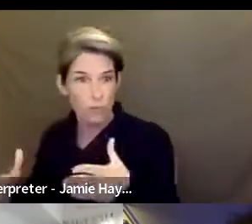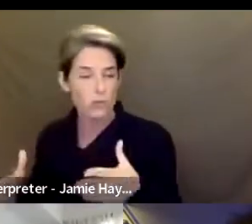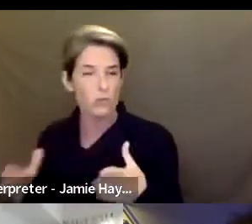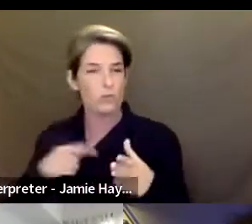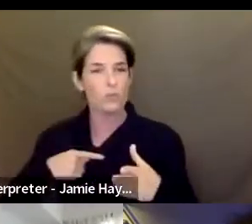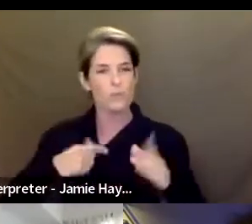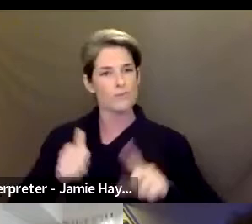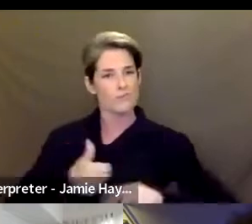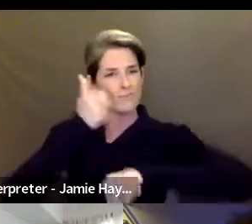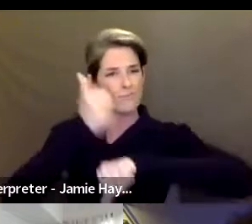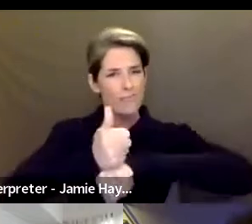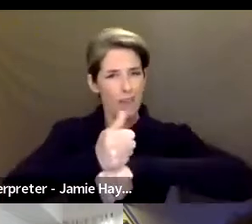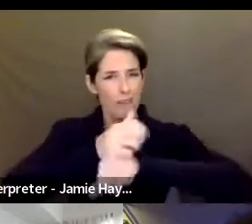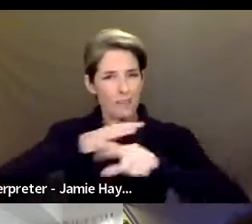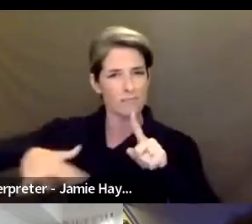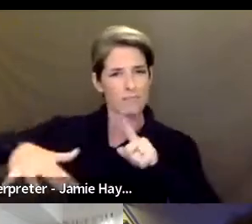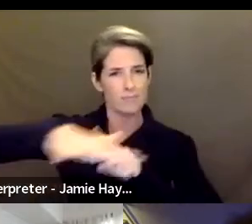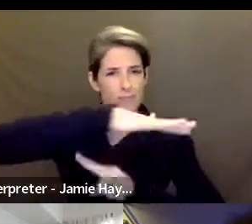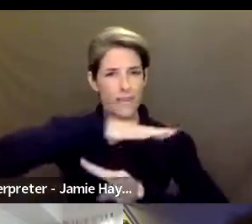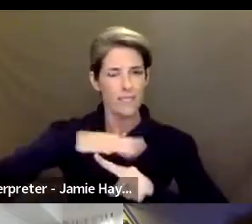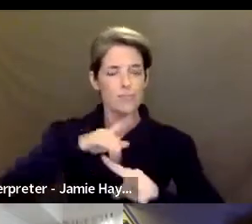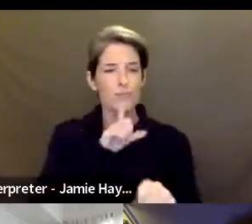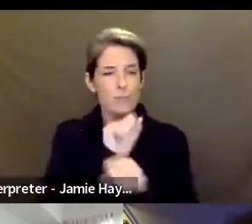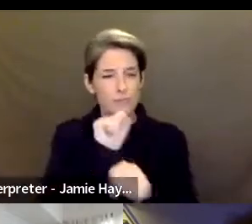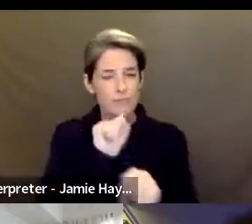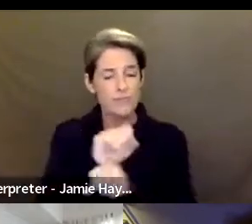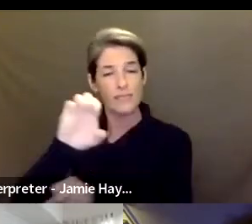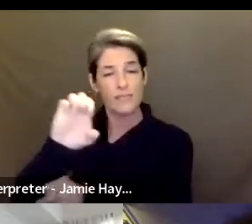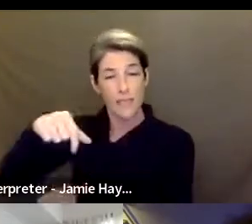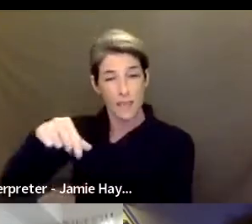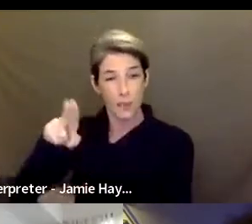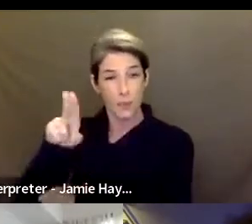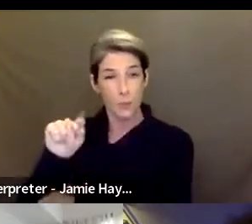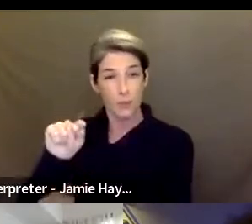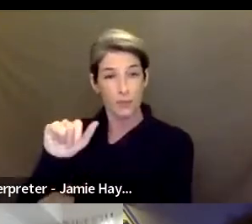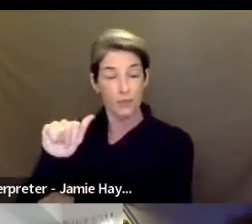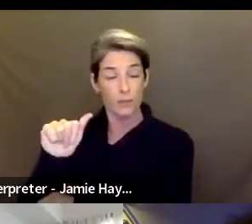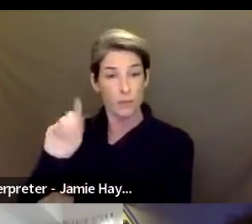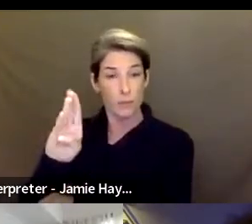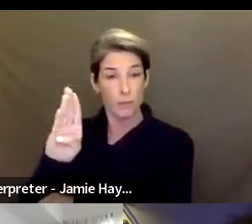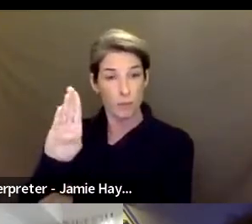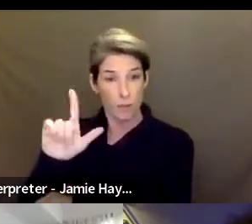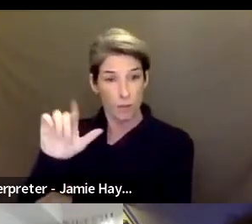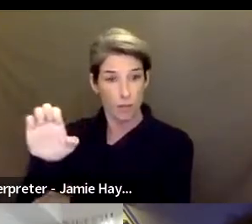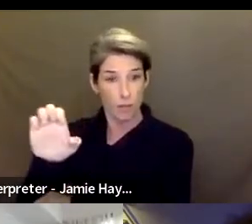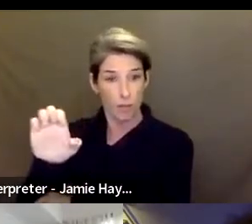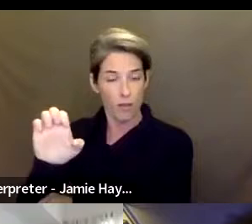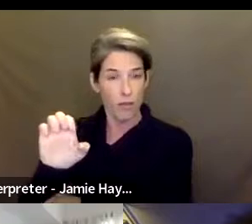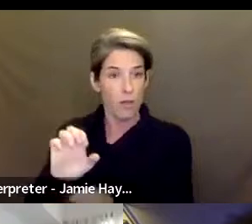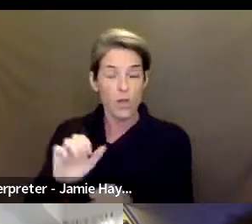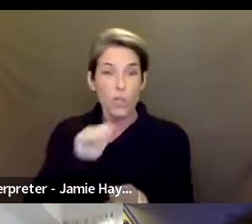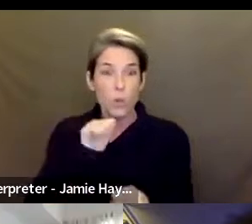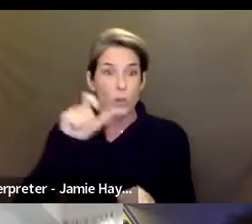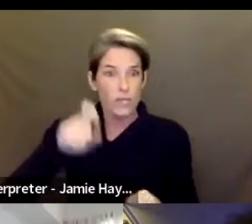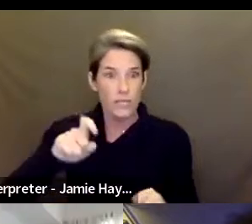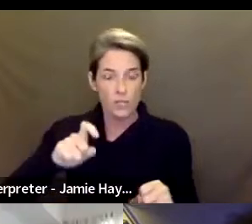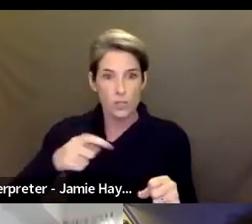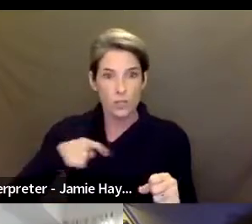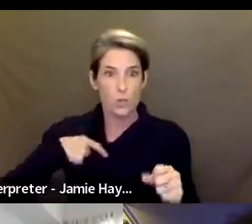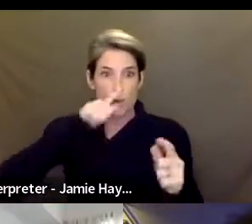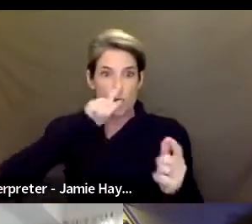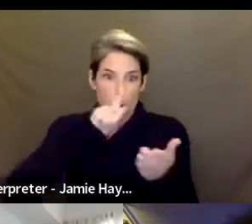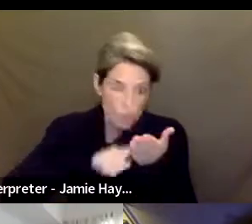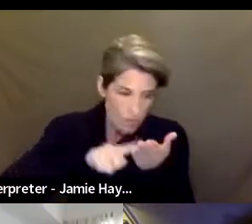a space that is equitable. It is not your responsibility to find out all the specific ways to do it. I'll tell a